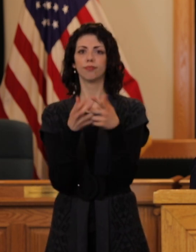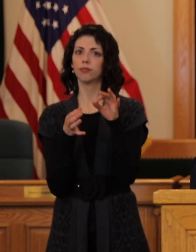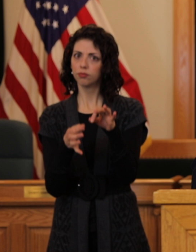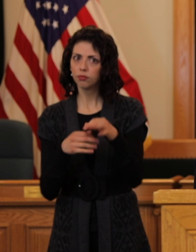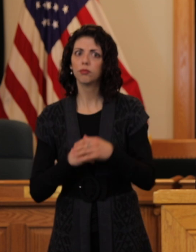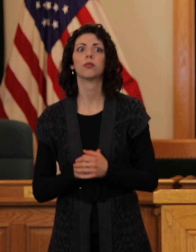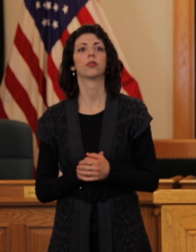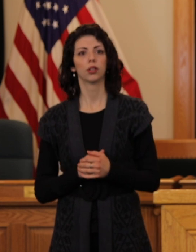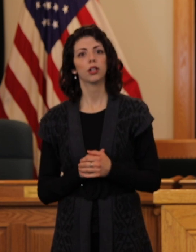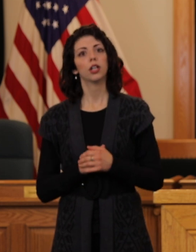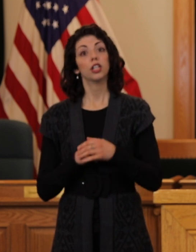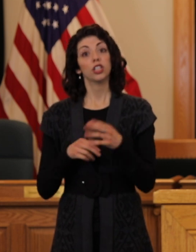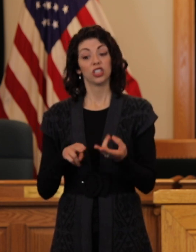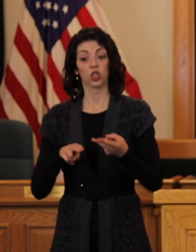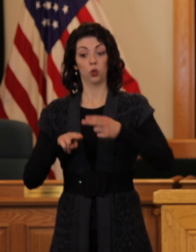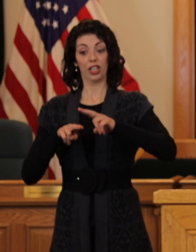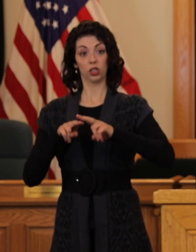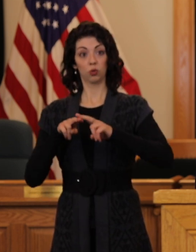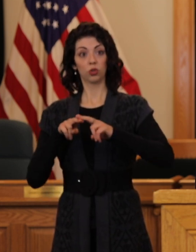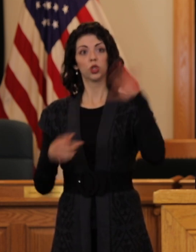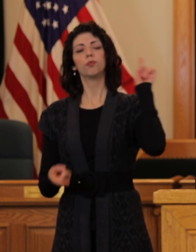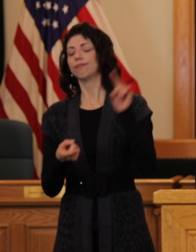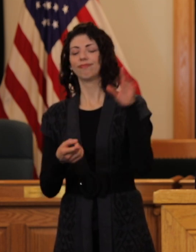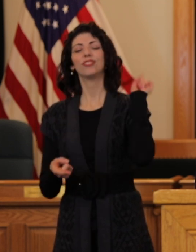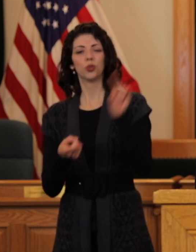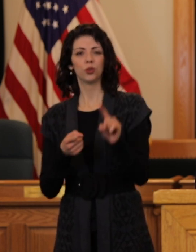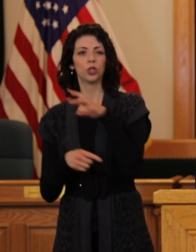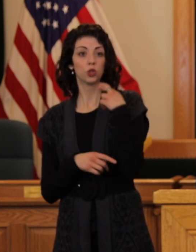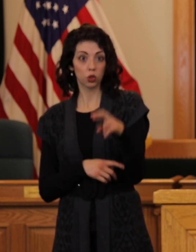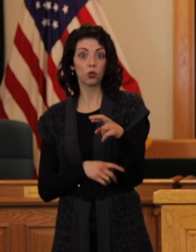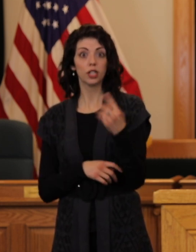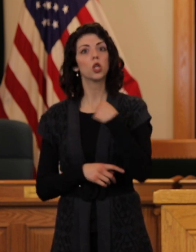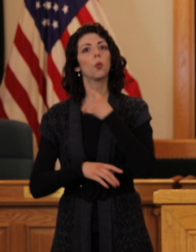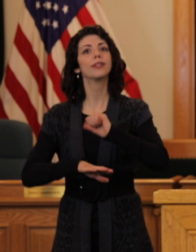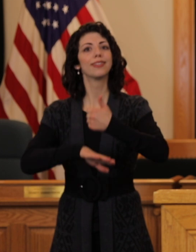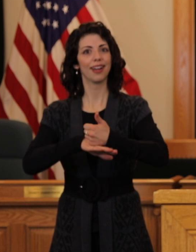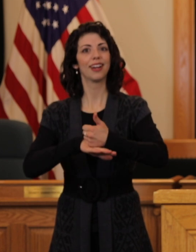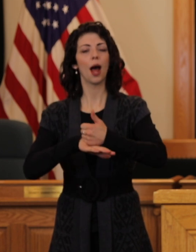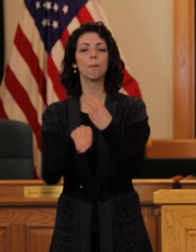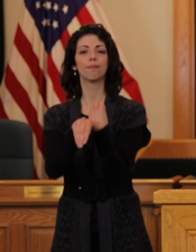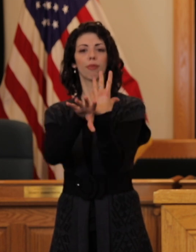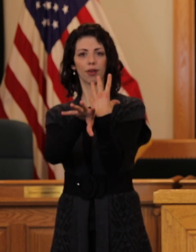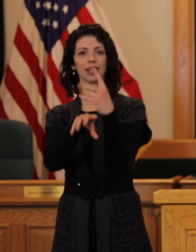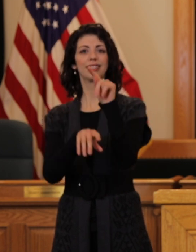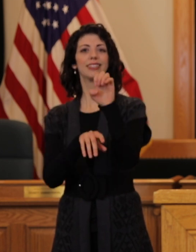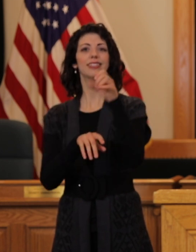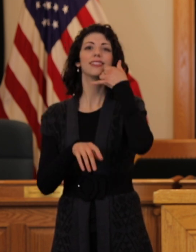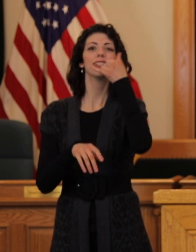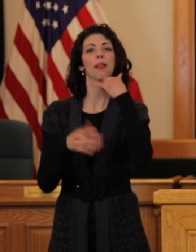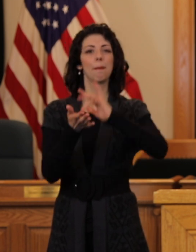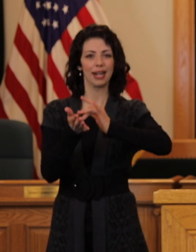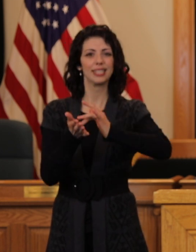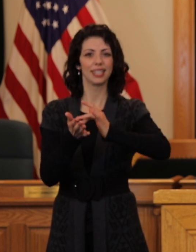risk and increase the safety of our staff and patients, Oswego Health has implemented telemedicine across our primary care